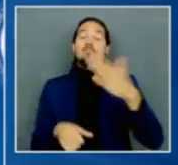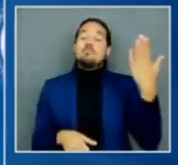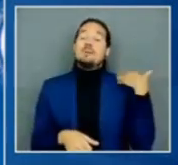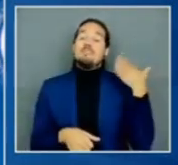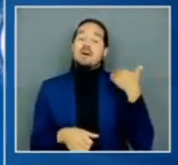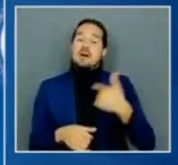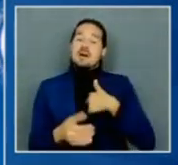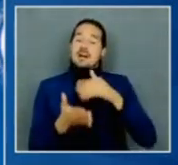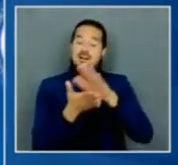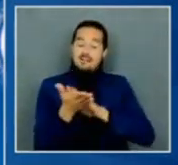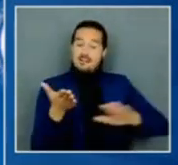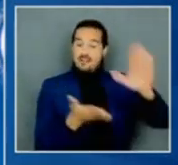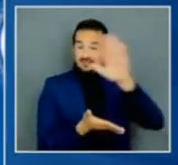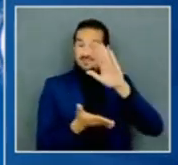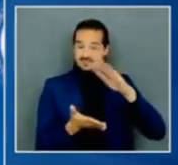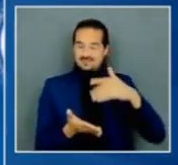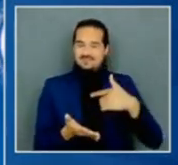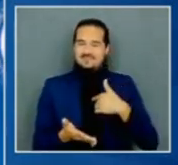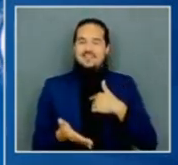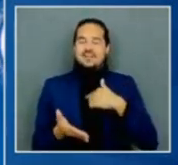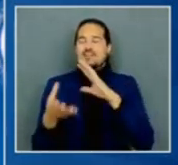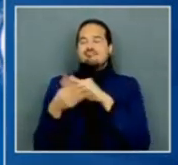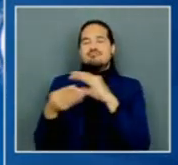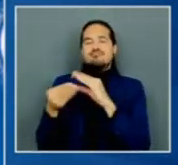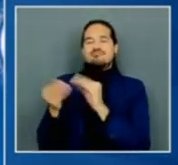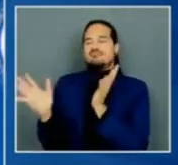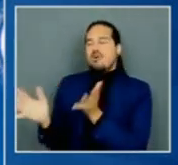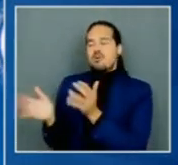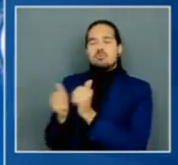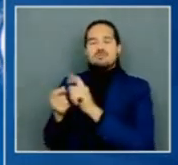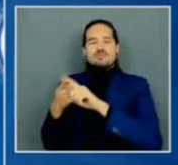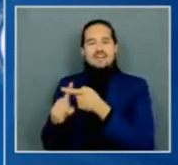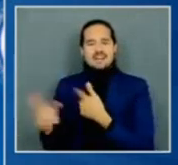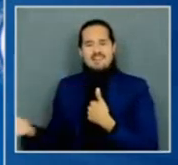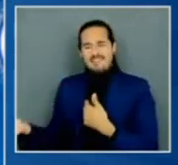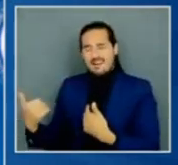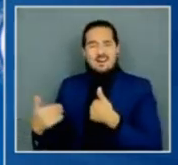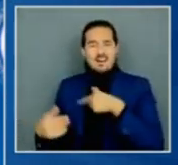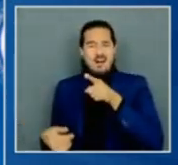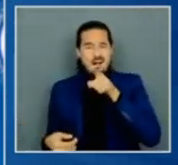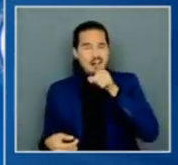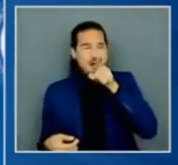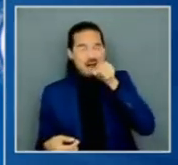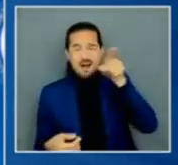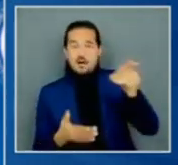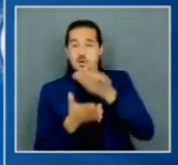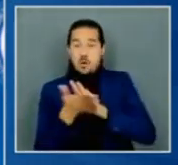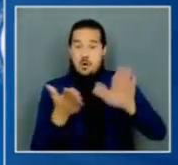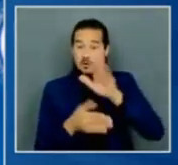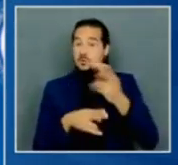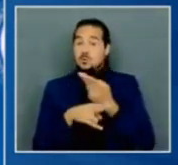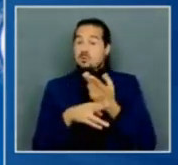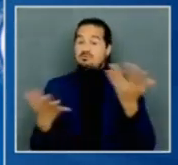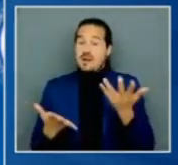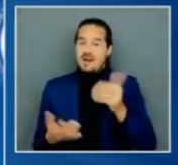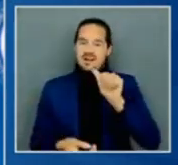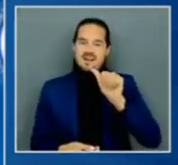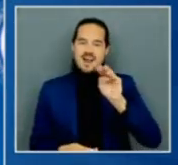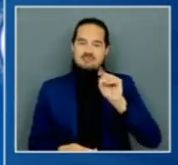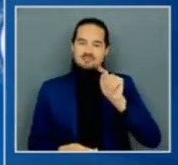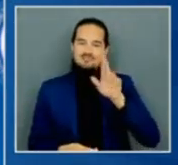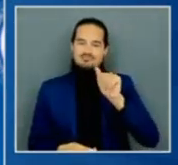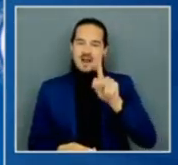More than once, as a college student, I would convince a friend to travel nearly 1,000 miles back to Indiana with me on Amtrak,